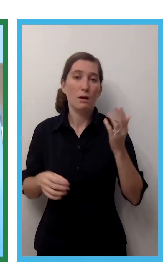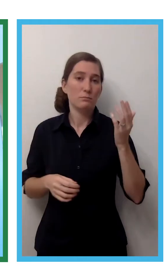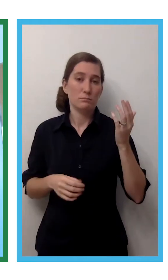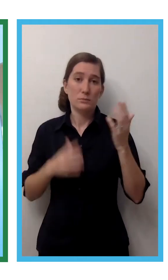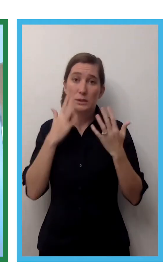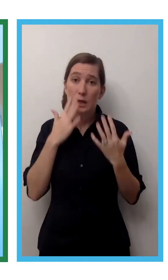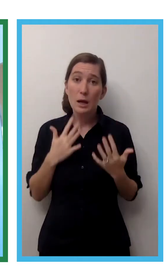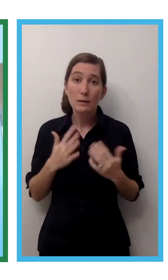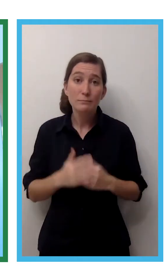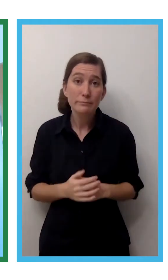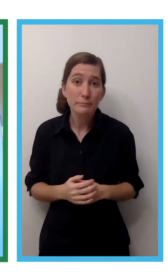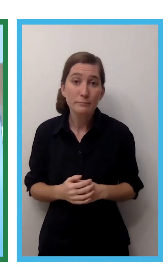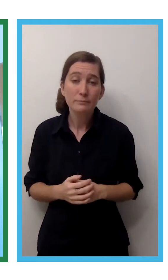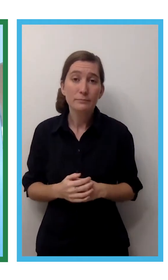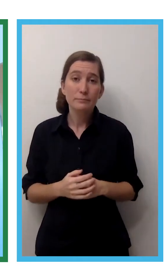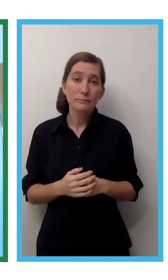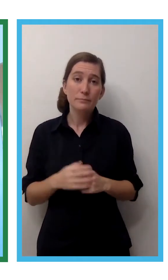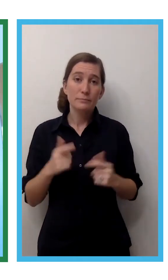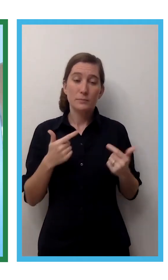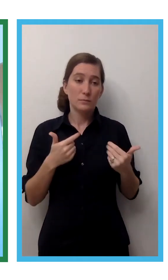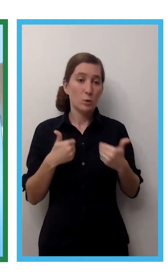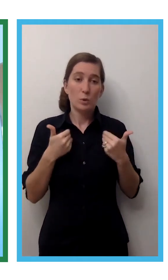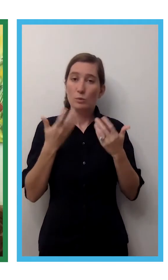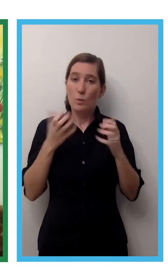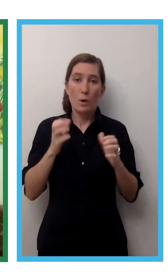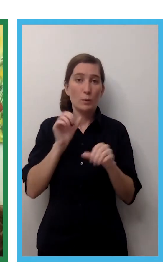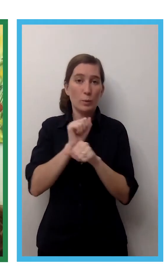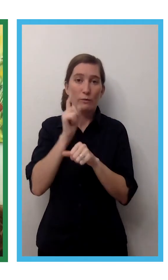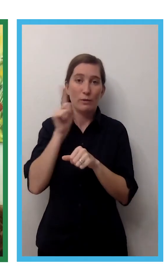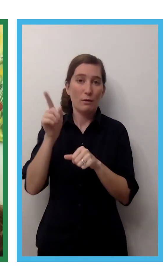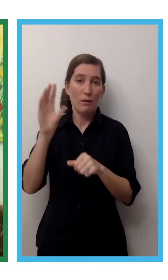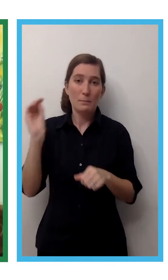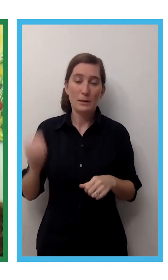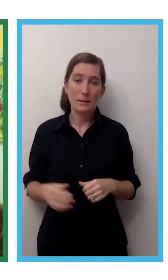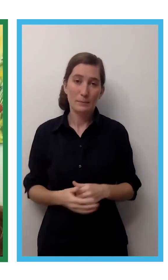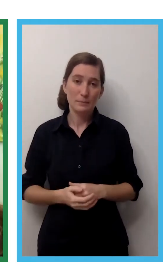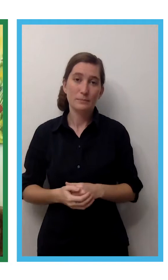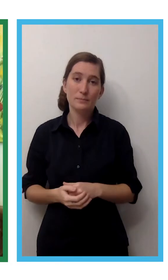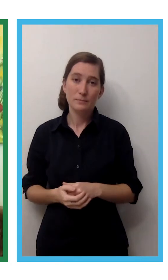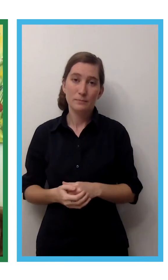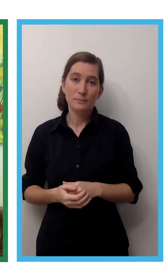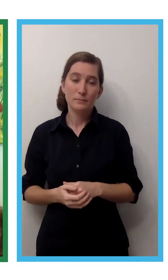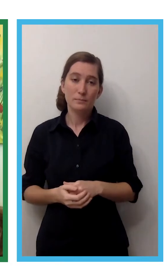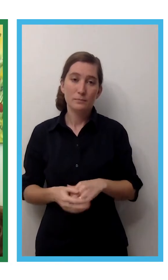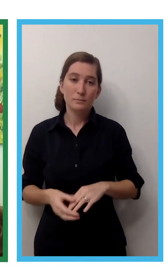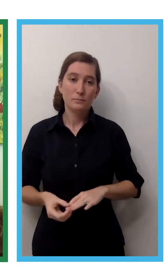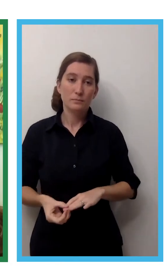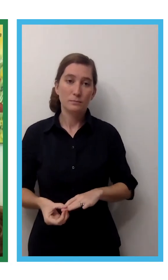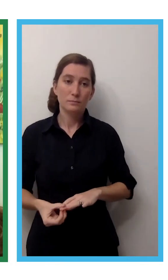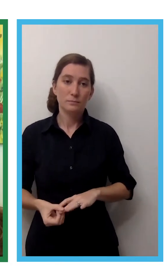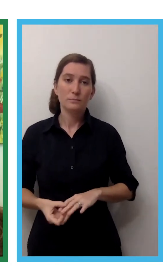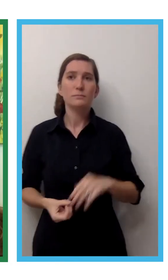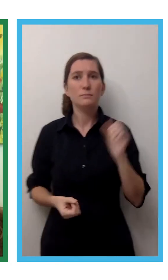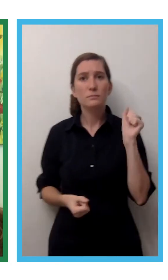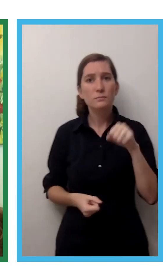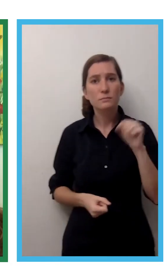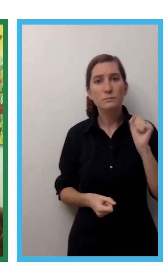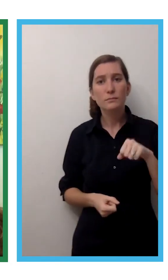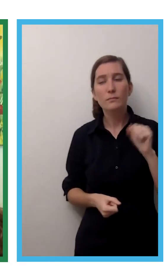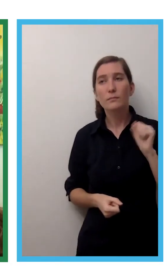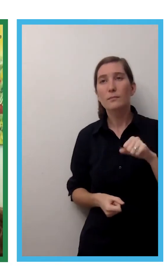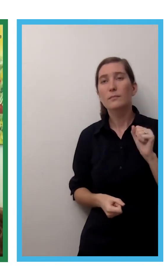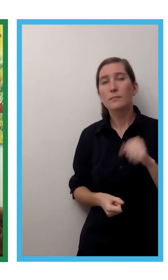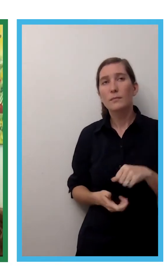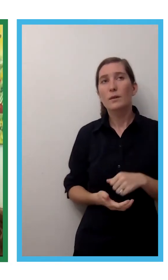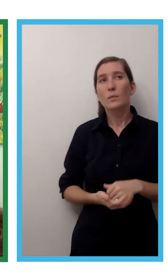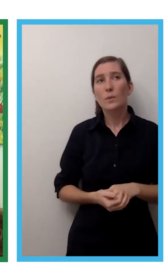think about the generations behind us. I mean, they didn't just get this out of nowhere. We're not so great at it in our generation, but